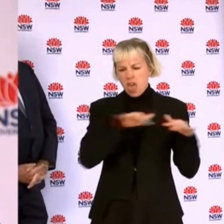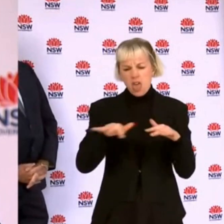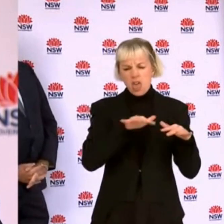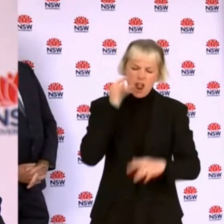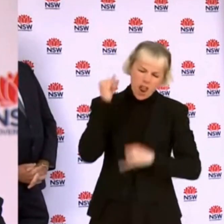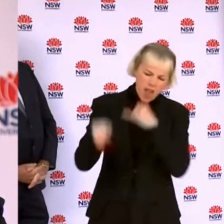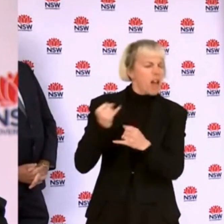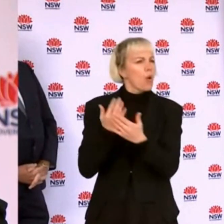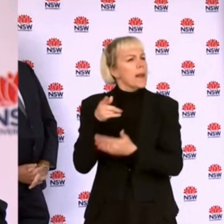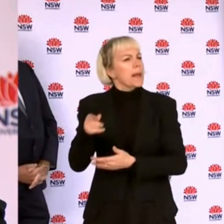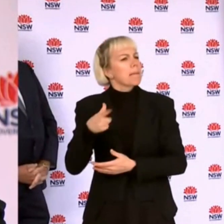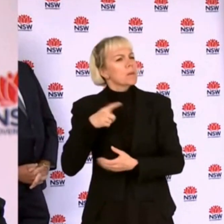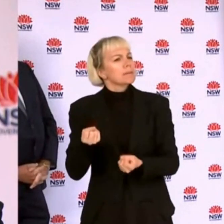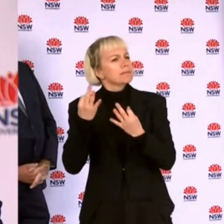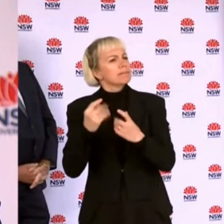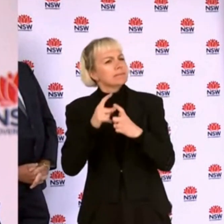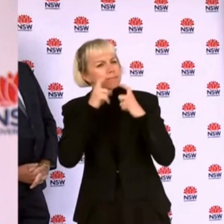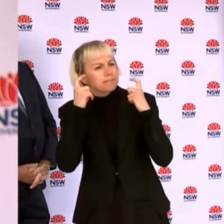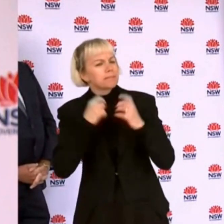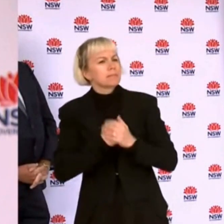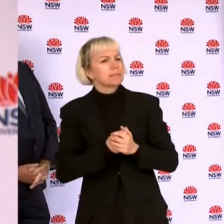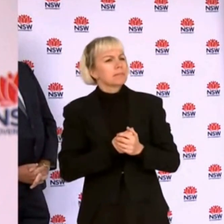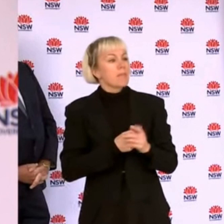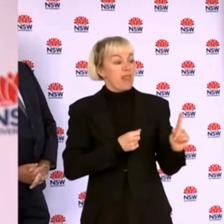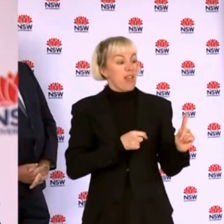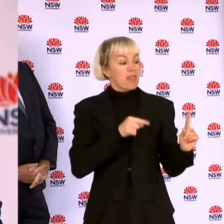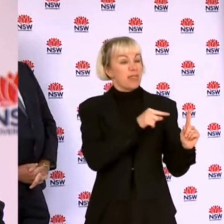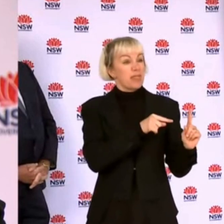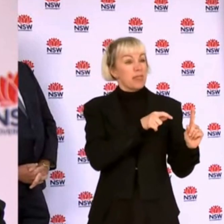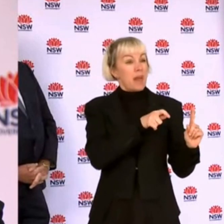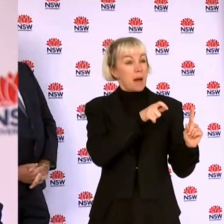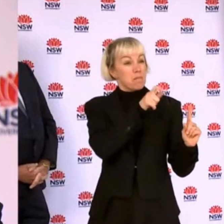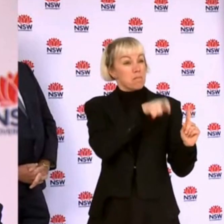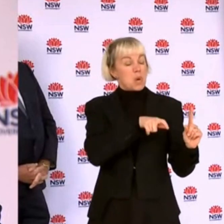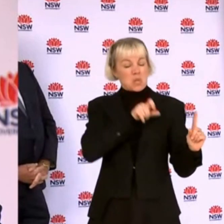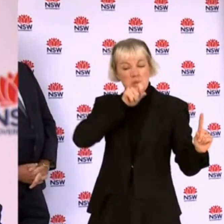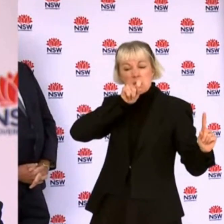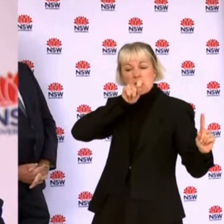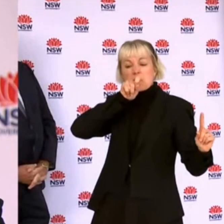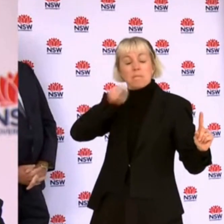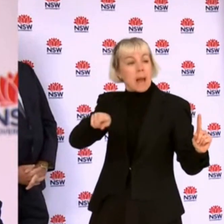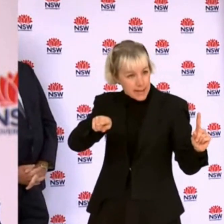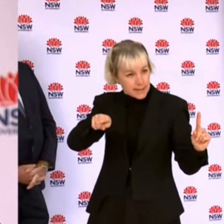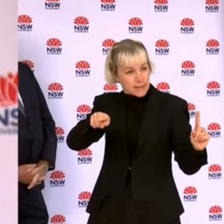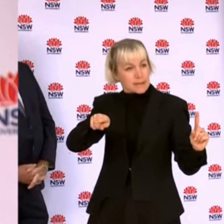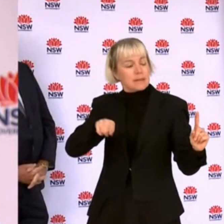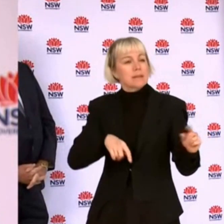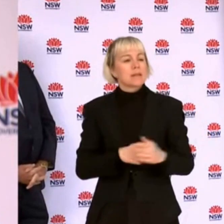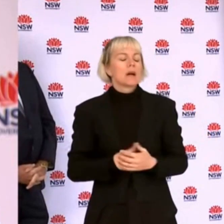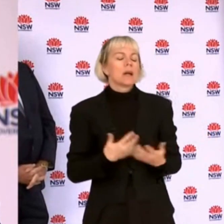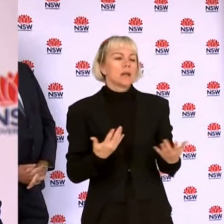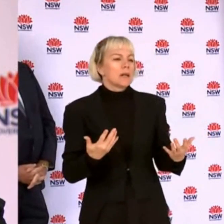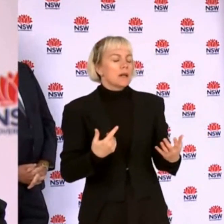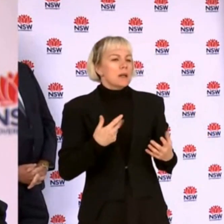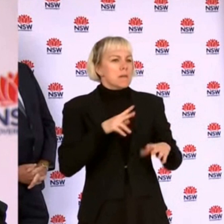mask issue. The gentleman that was doing the chastising then decided to spit at that man. Police inquiries